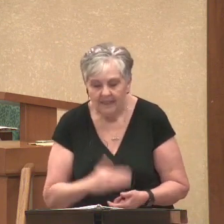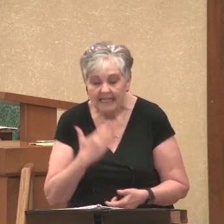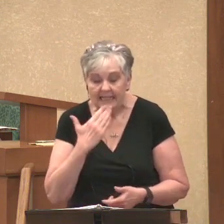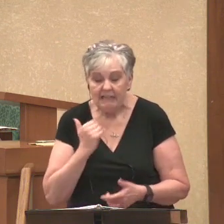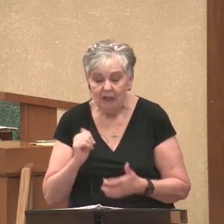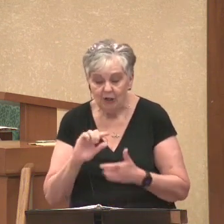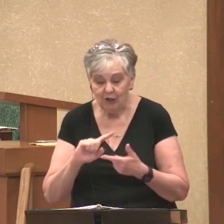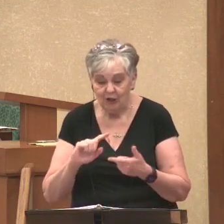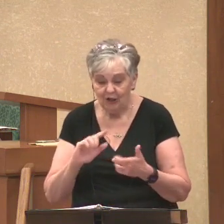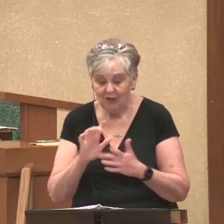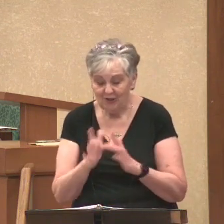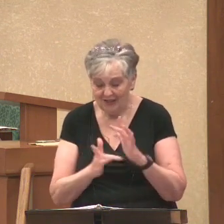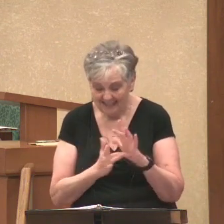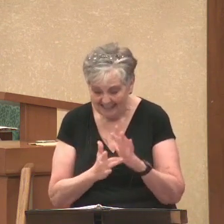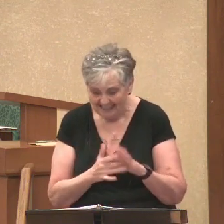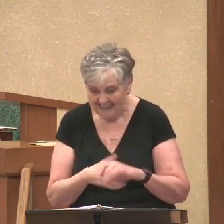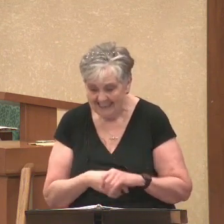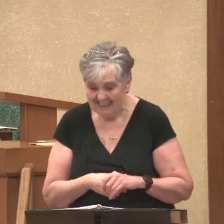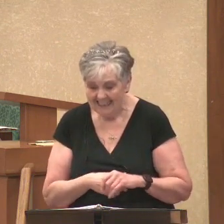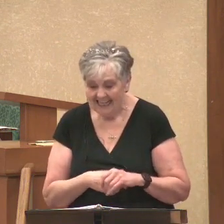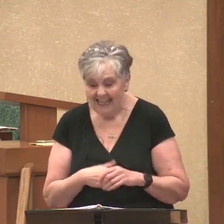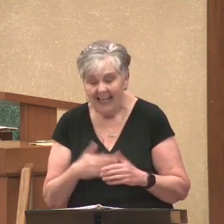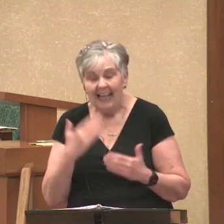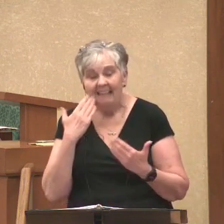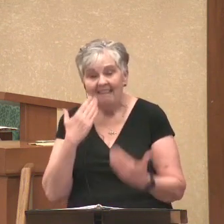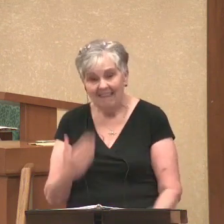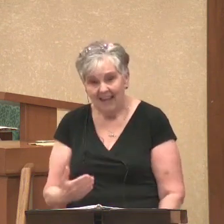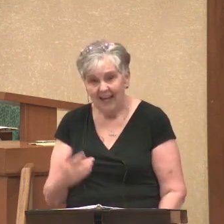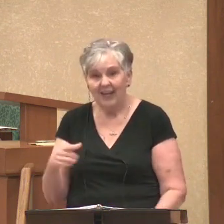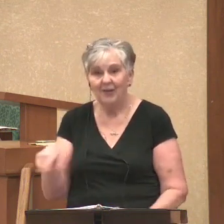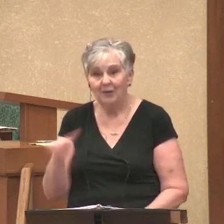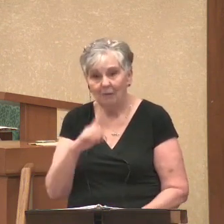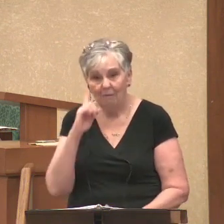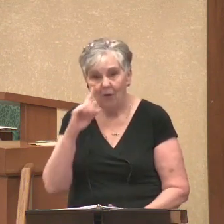Jesus, thank you for loving us